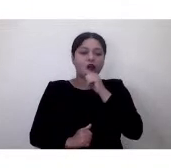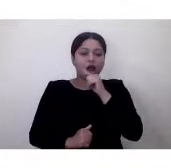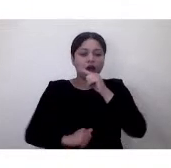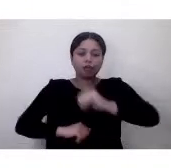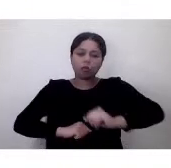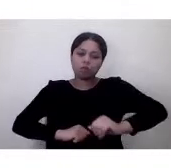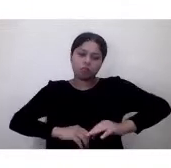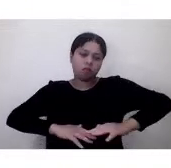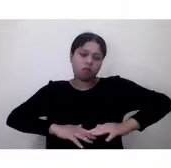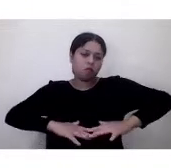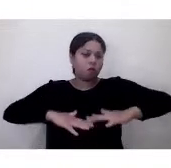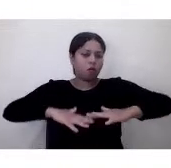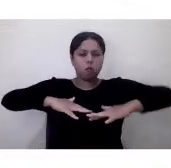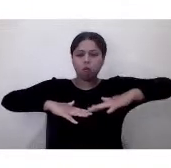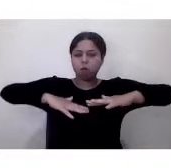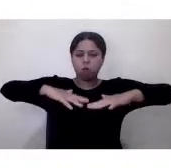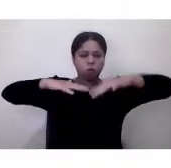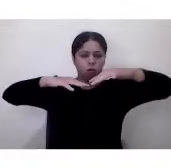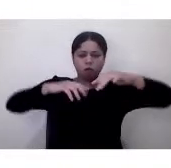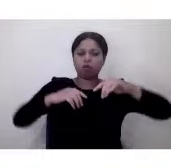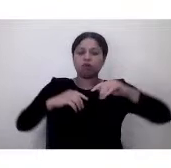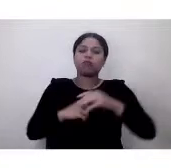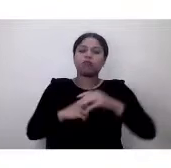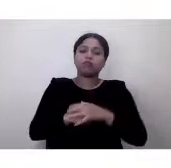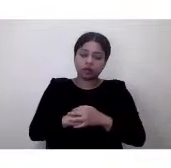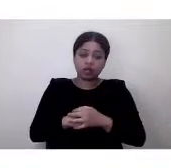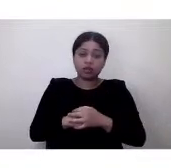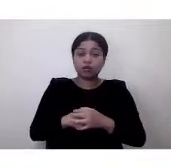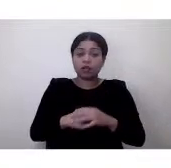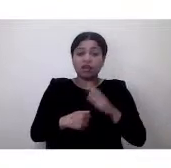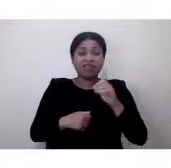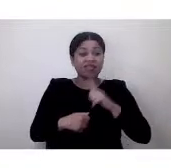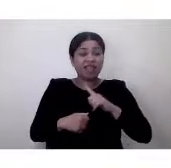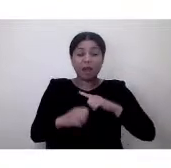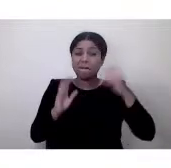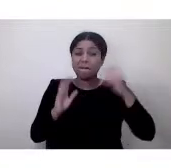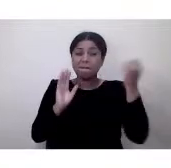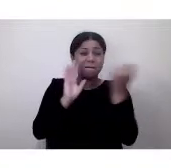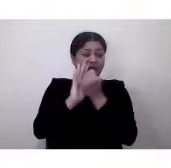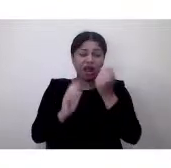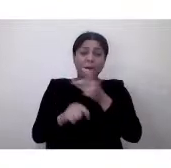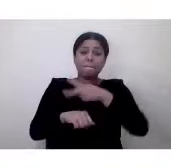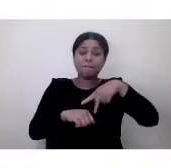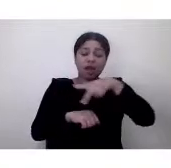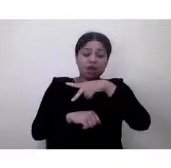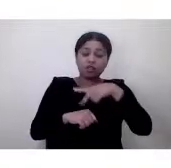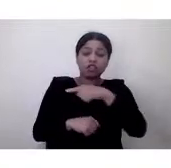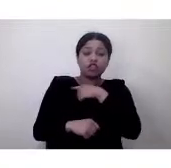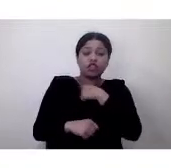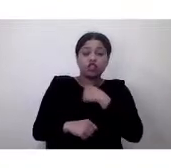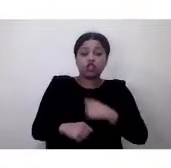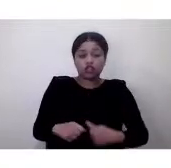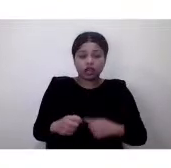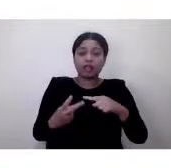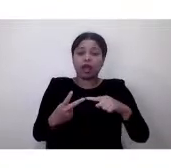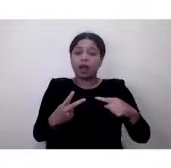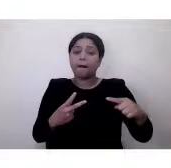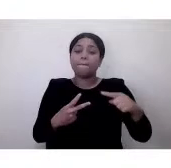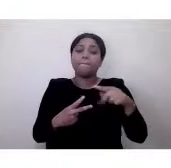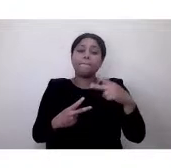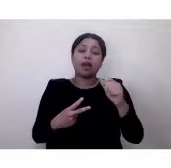floods in China, Pakistan, and Nigeria. And the last one?